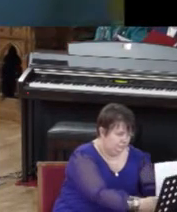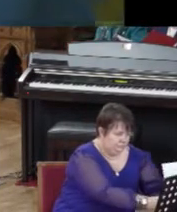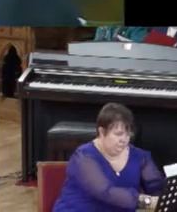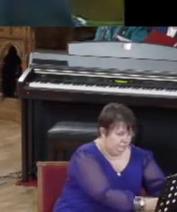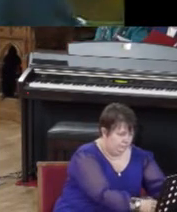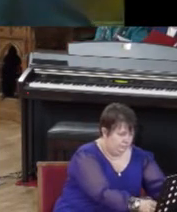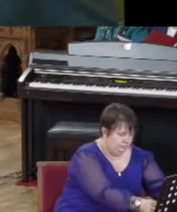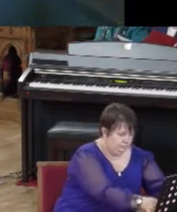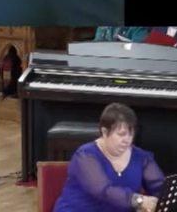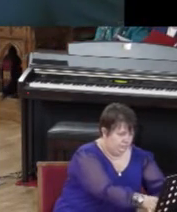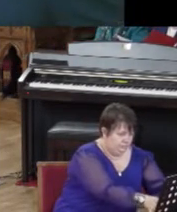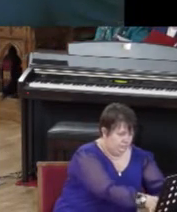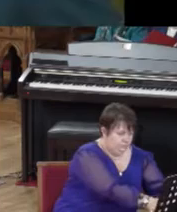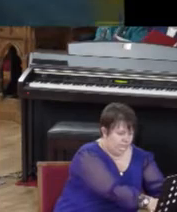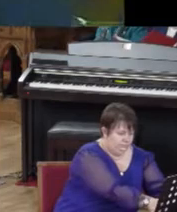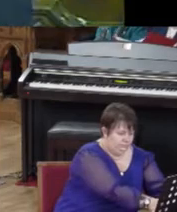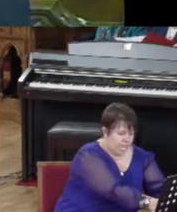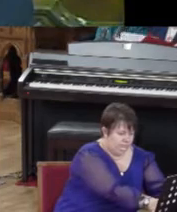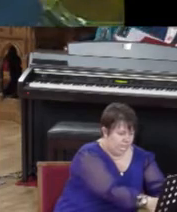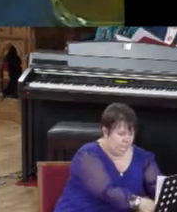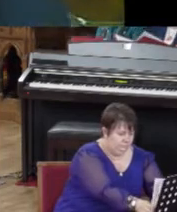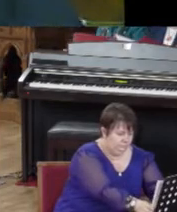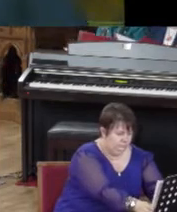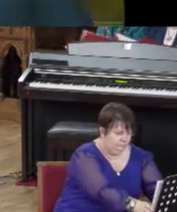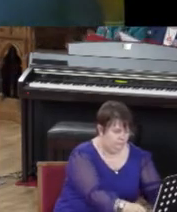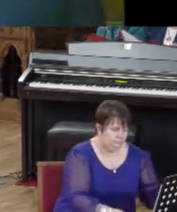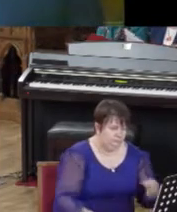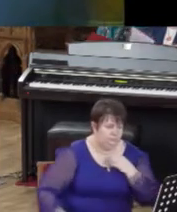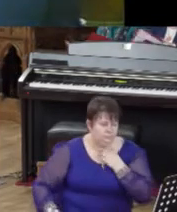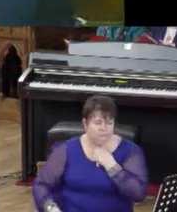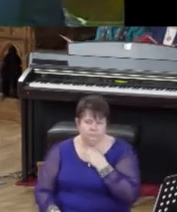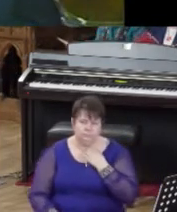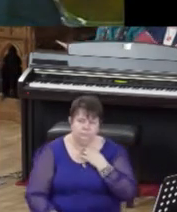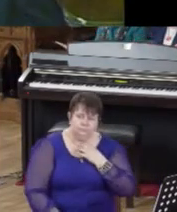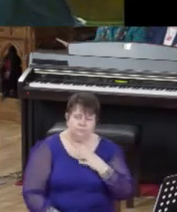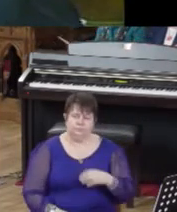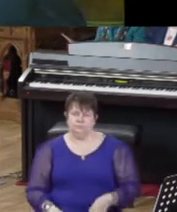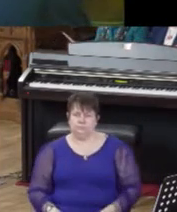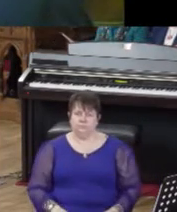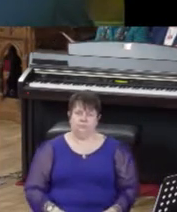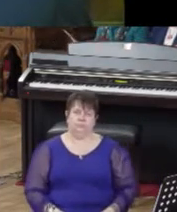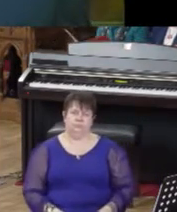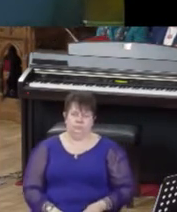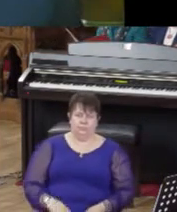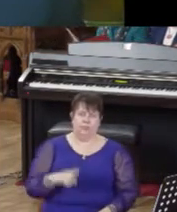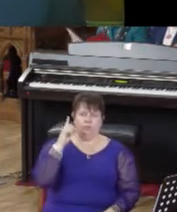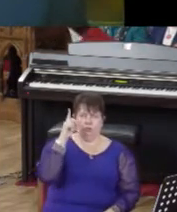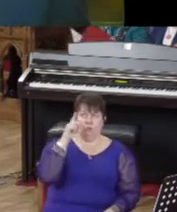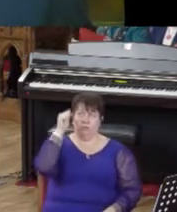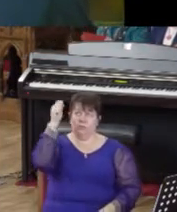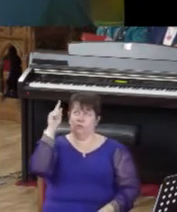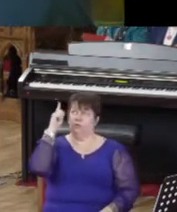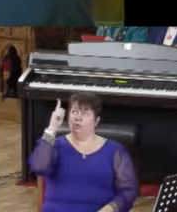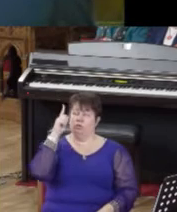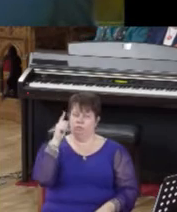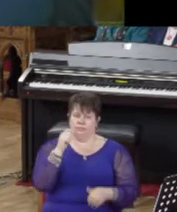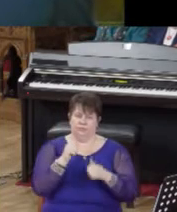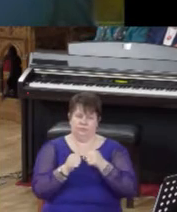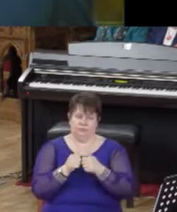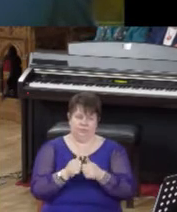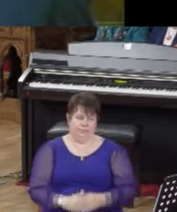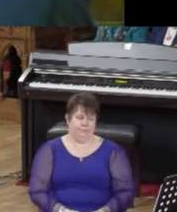And now we're going to draw close to the one of whom and to whom we've been singing, the Lord God Almighty, the one